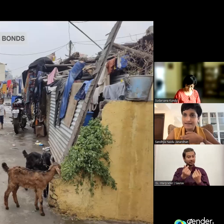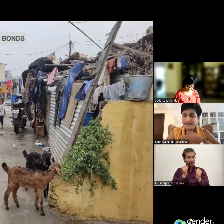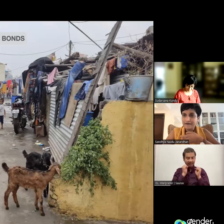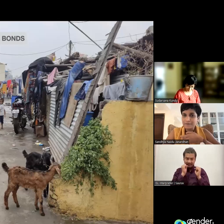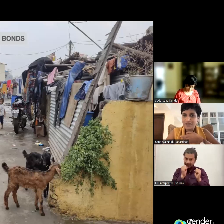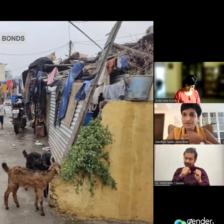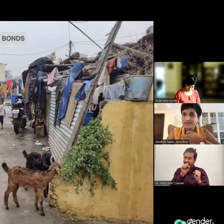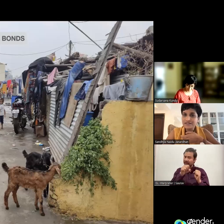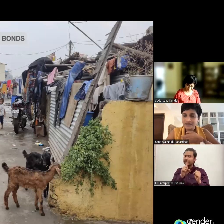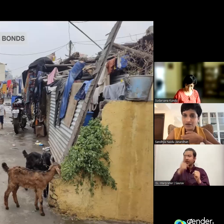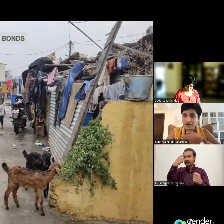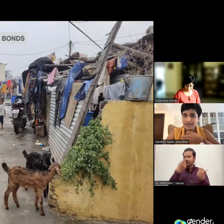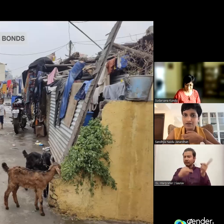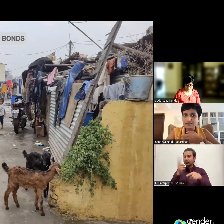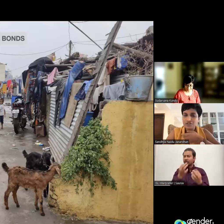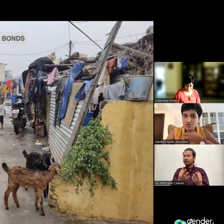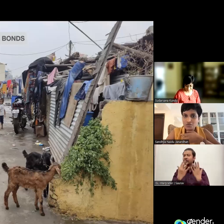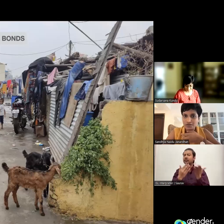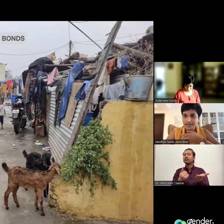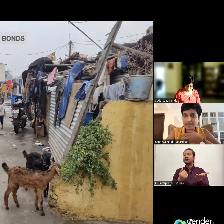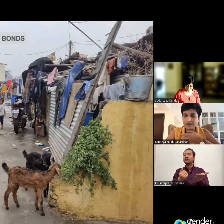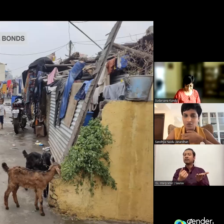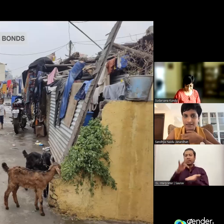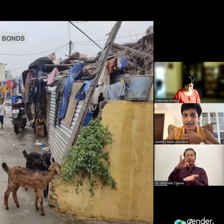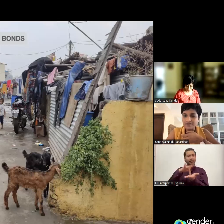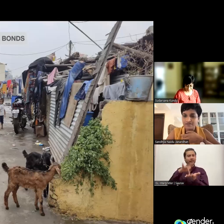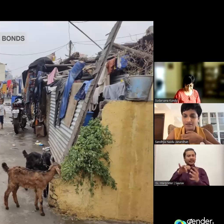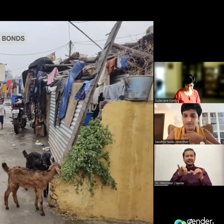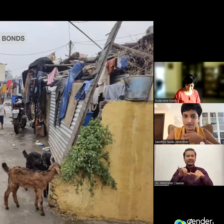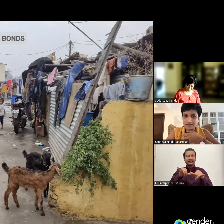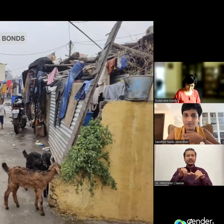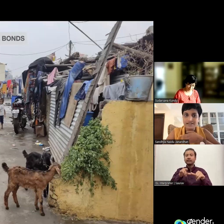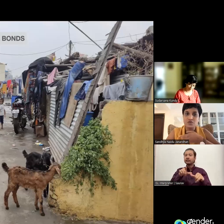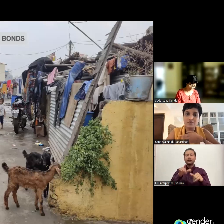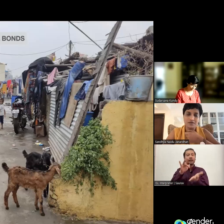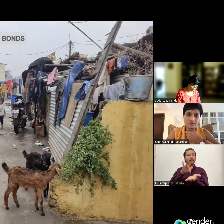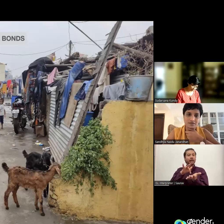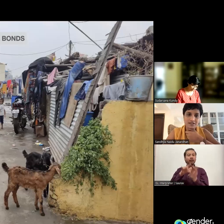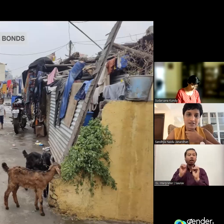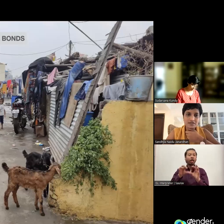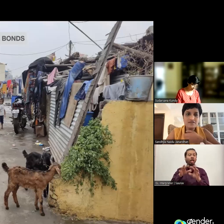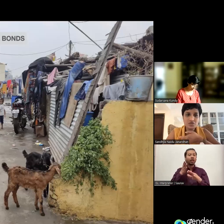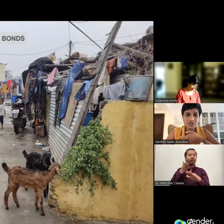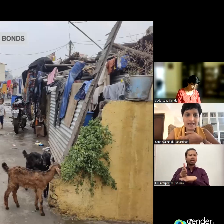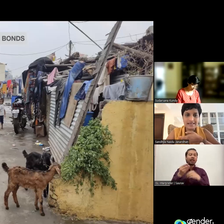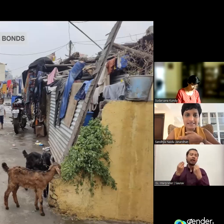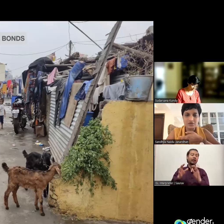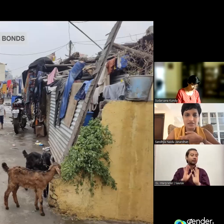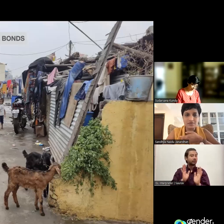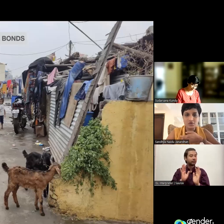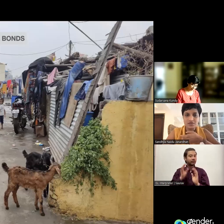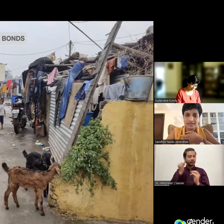they live there, how they kind of use what they can in what they have in the best way possible. So this visual